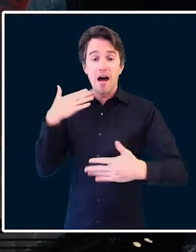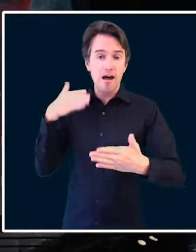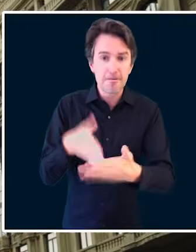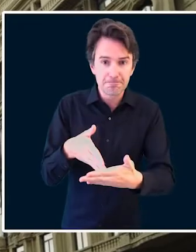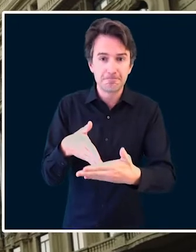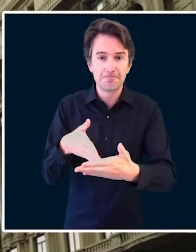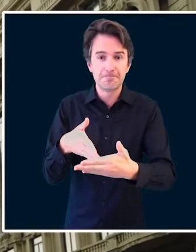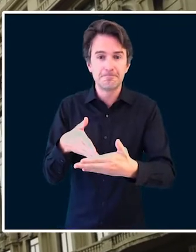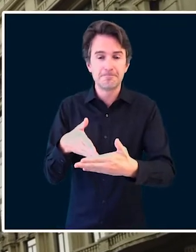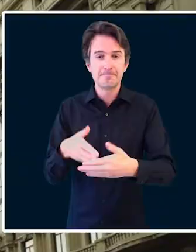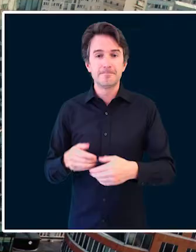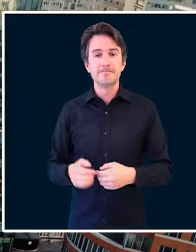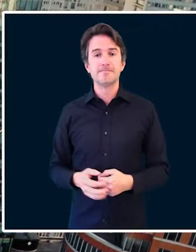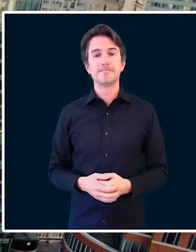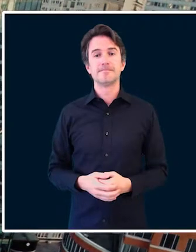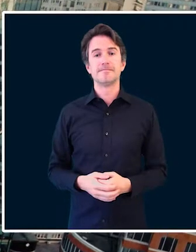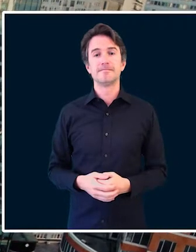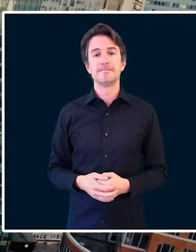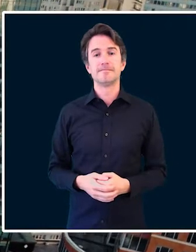Everything stopped.